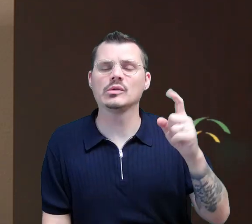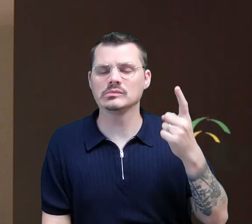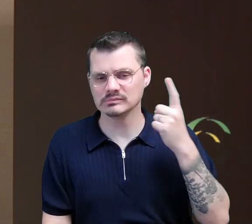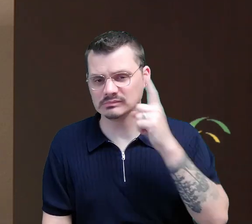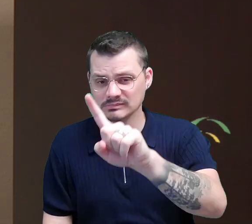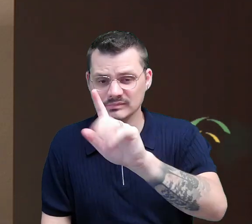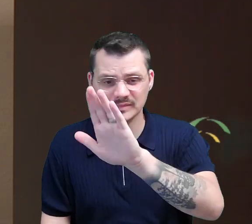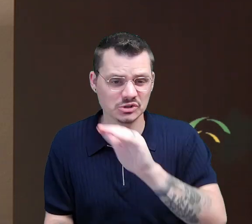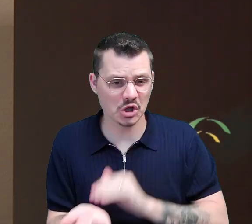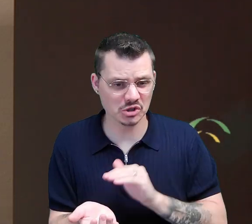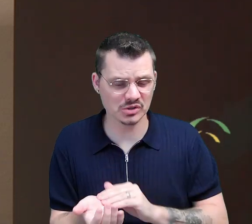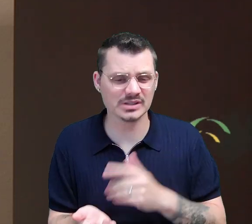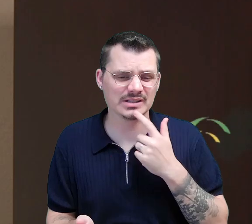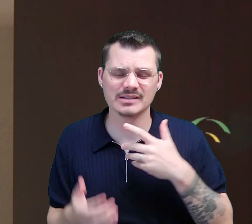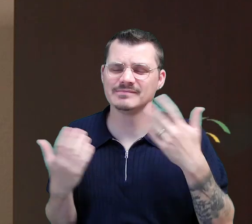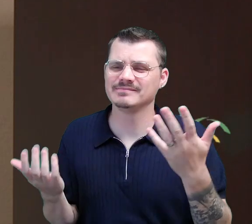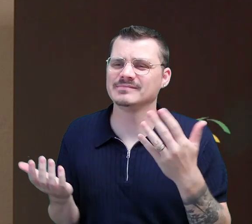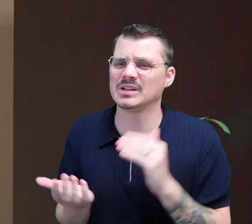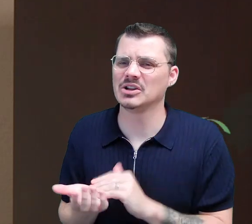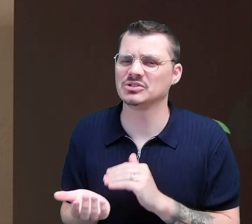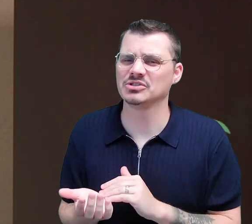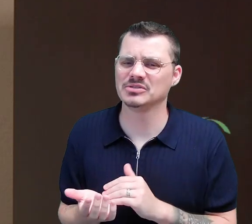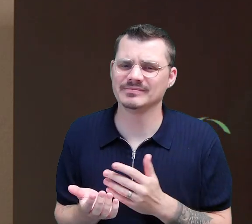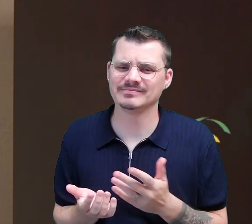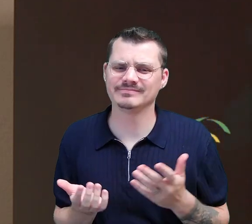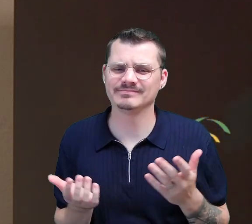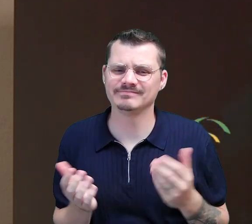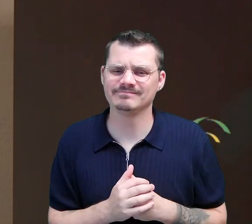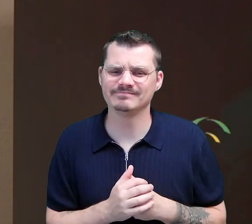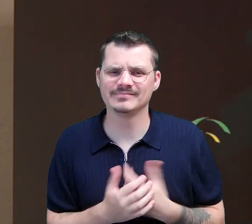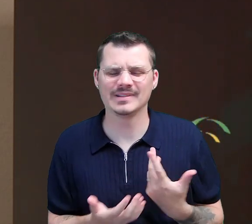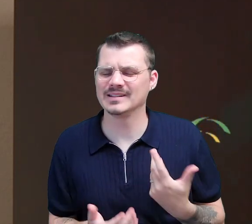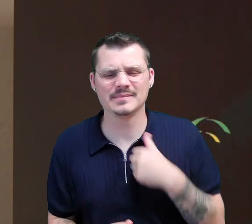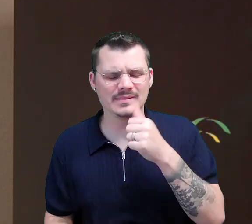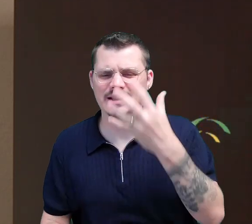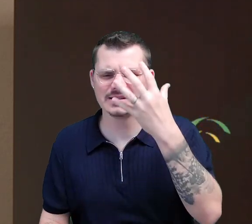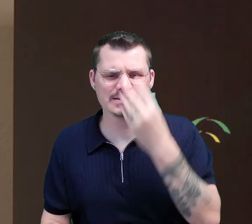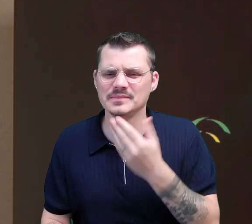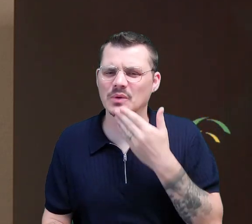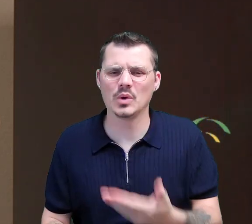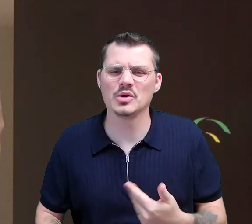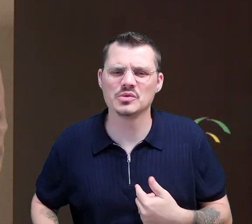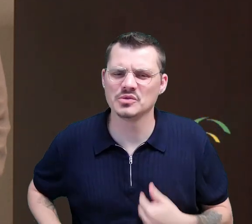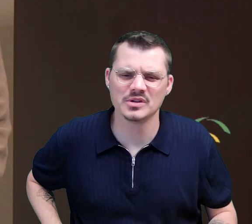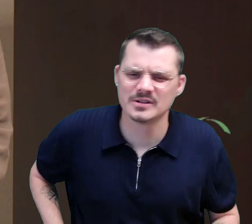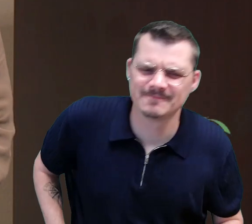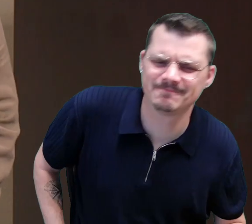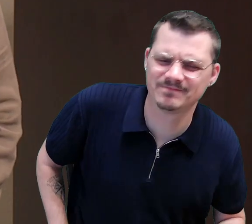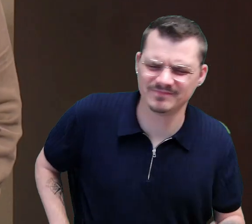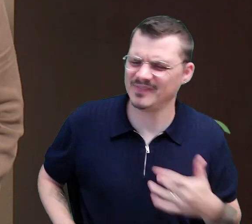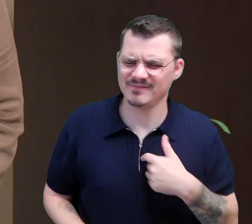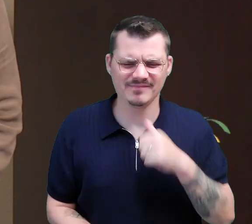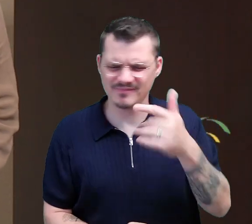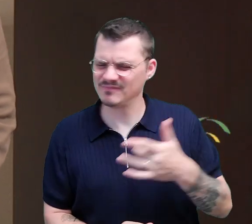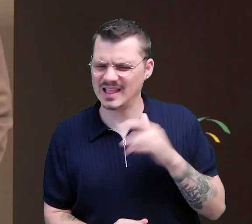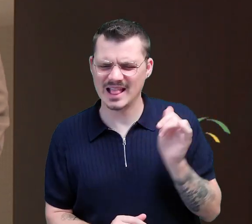to his doctor and said, Doctor, I can't sleep very well. I don't feel like